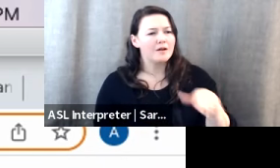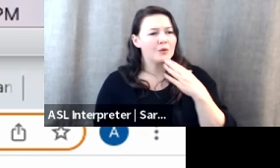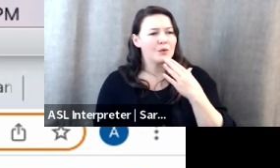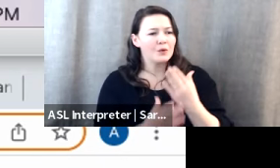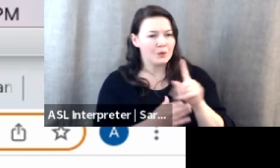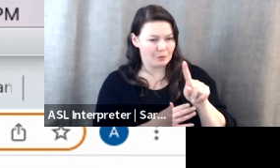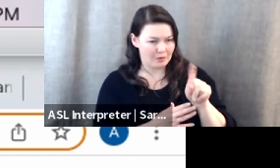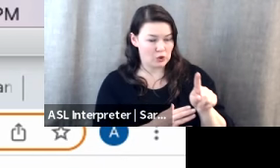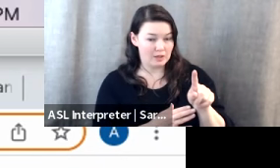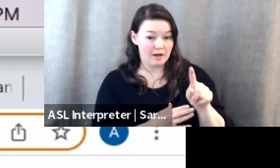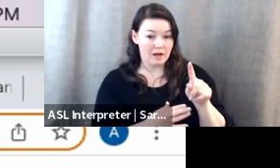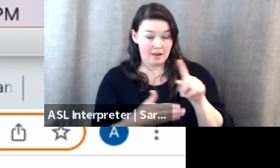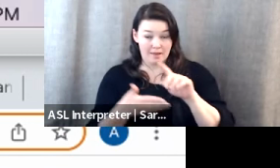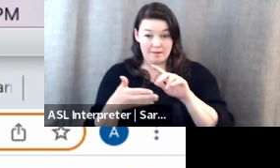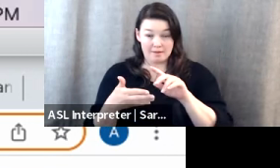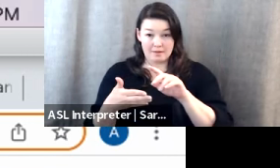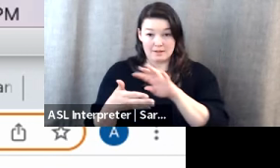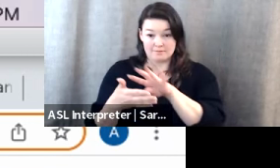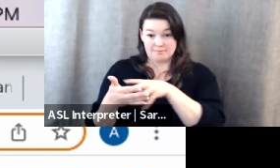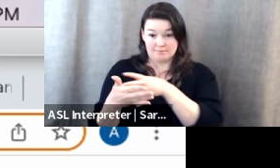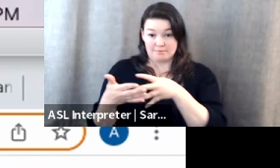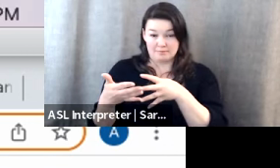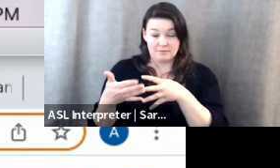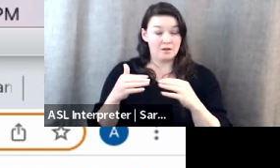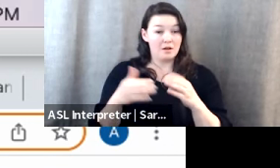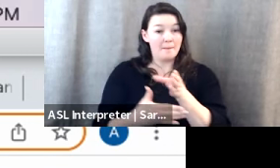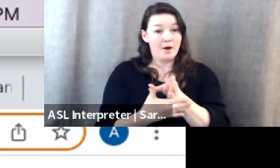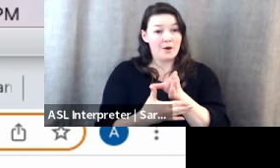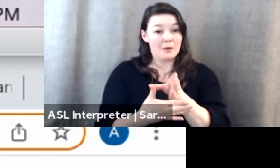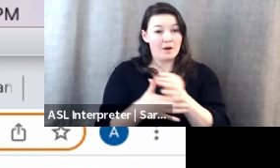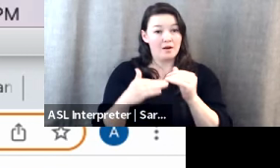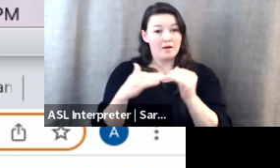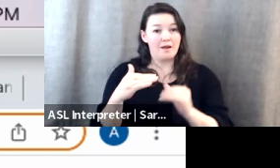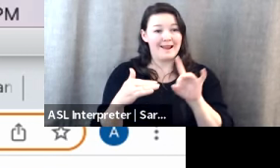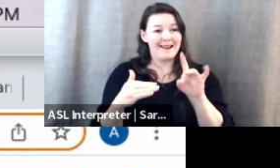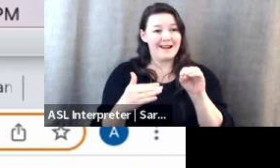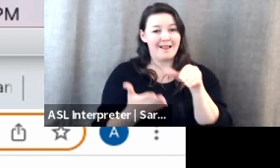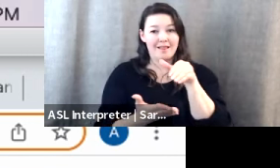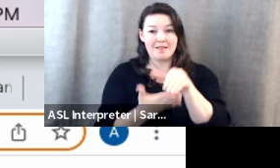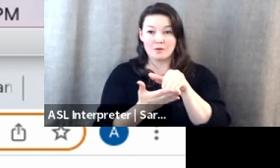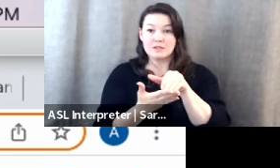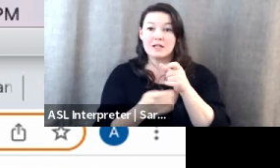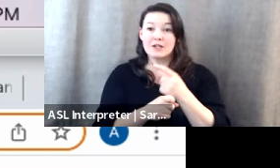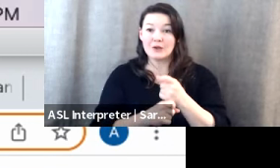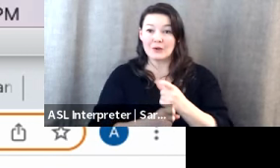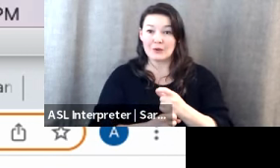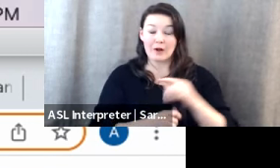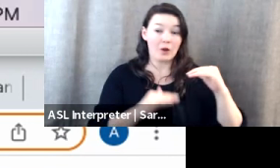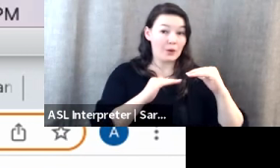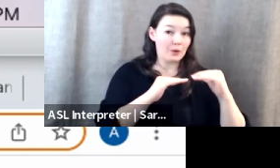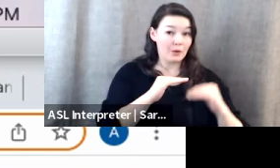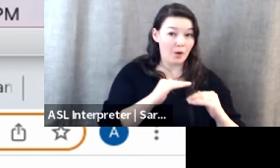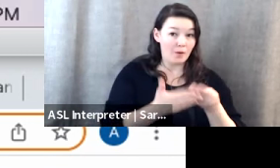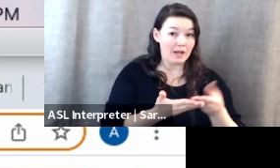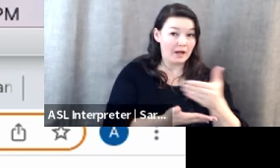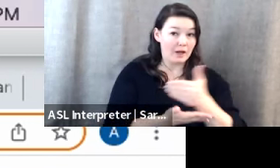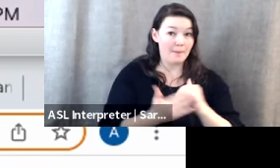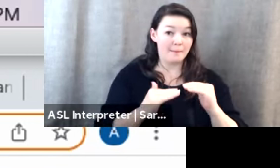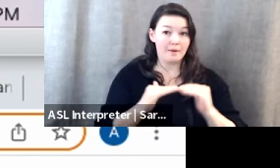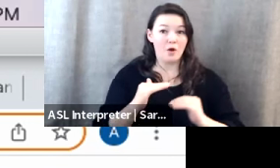is under moderate is under 80,000 a year. Low income is under 40.